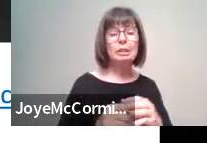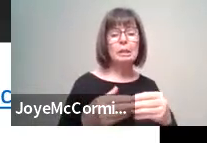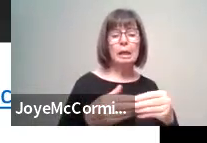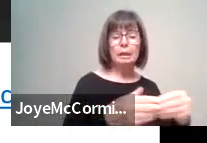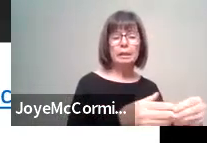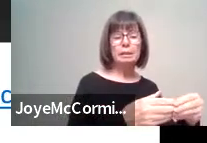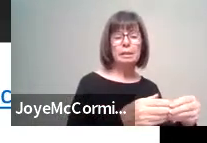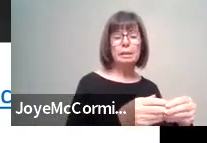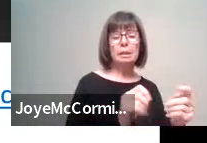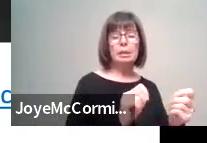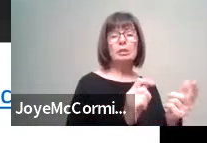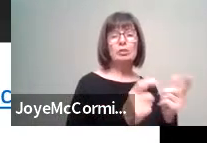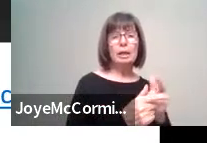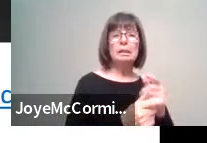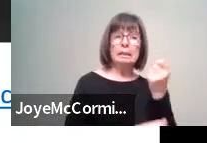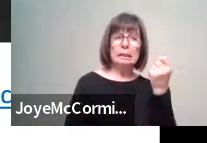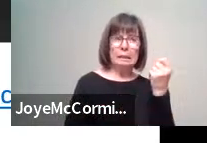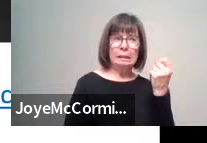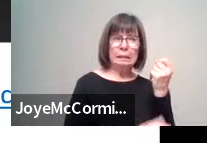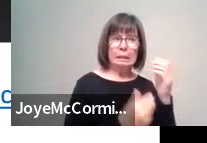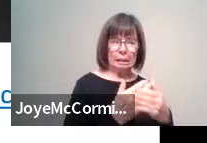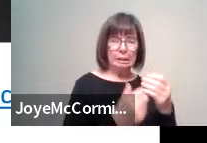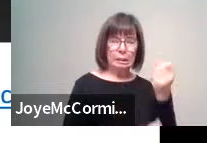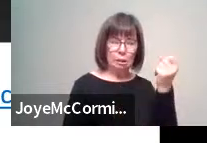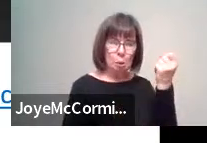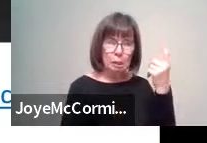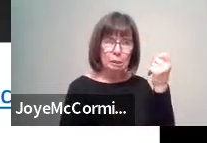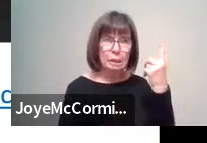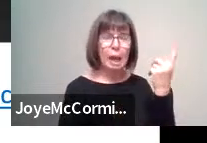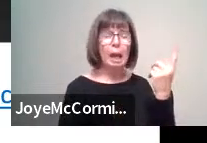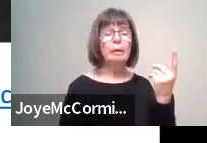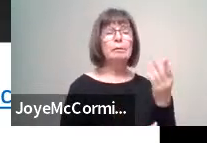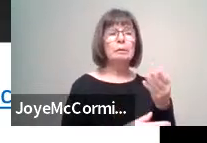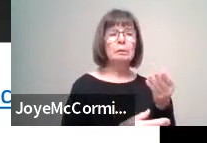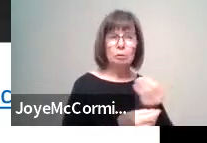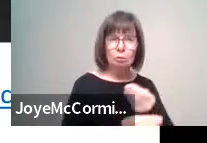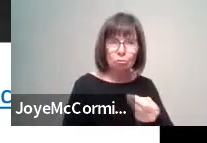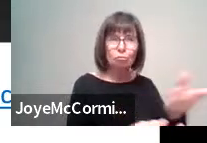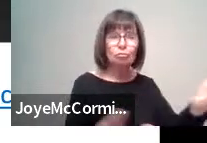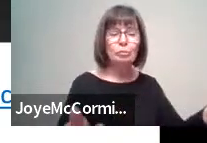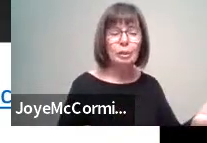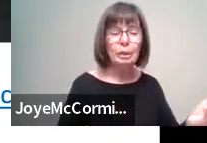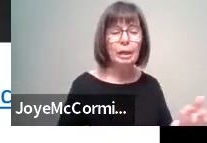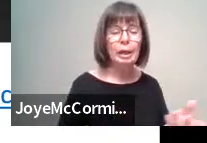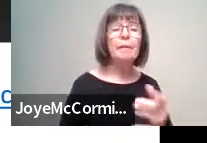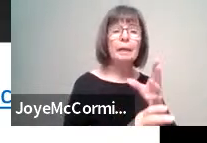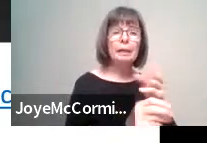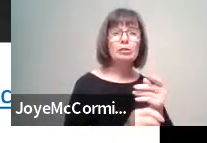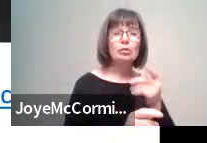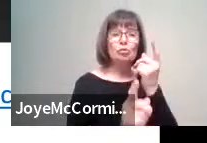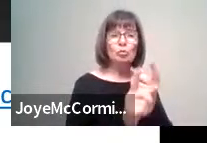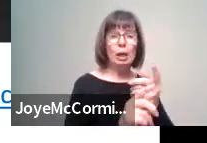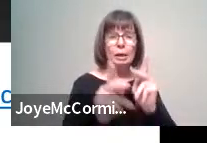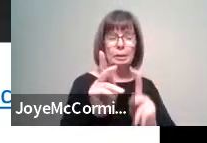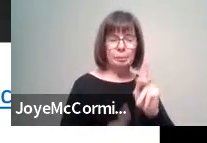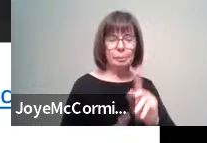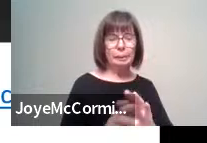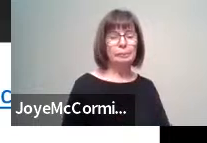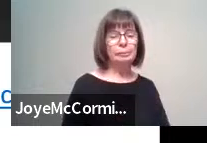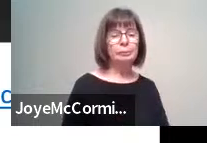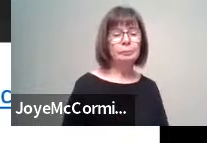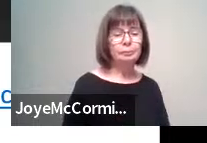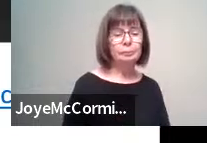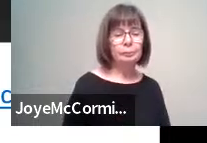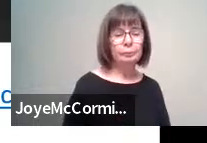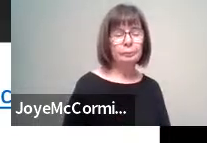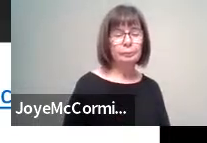of materials that are easy to understand and reach the right audiences. We